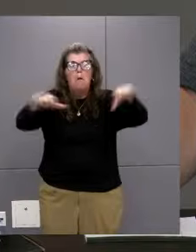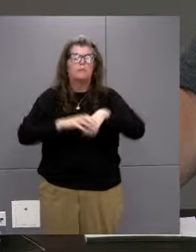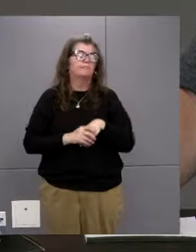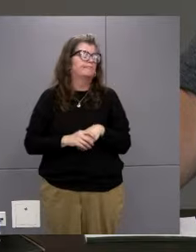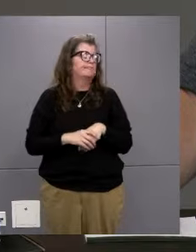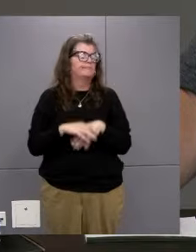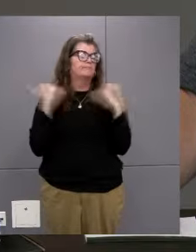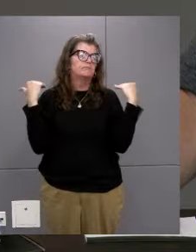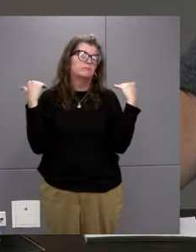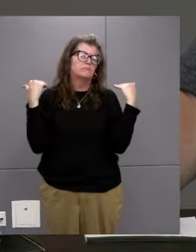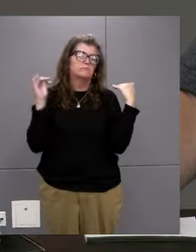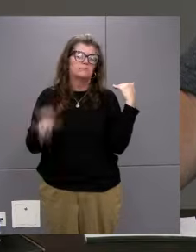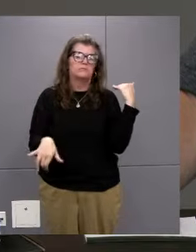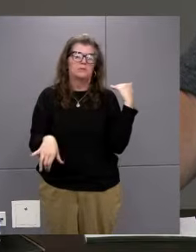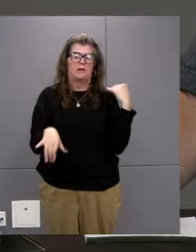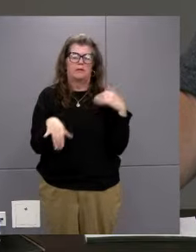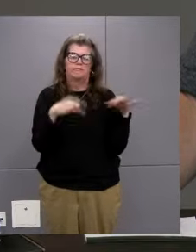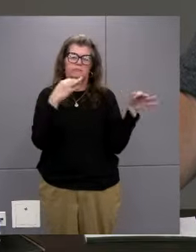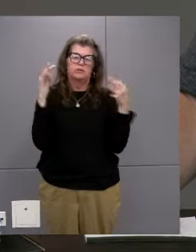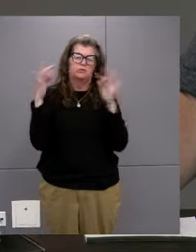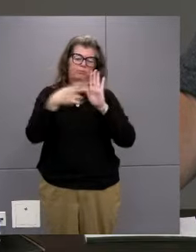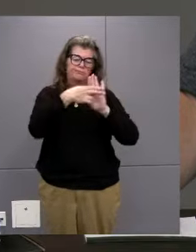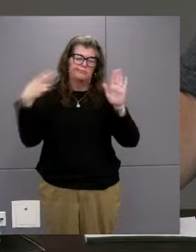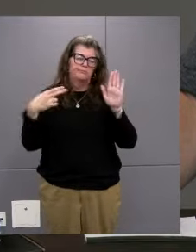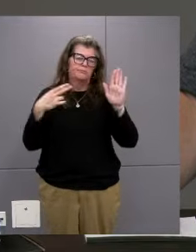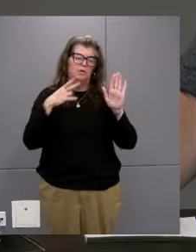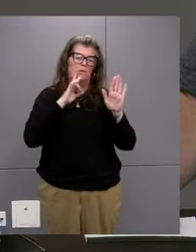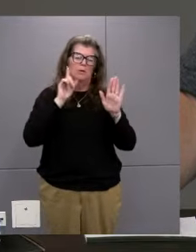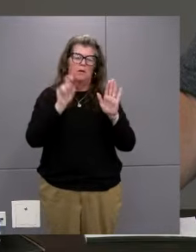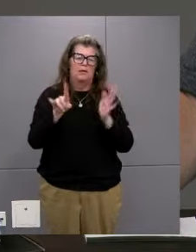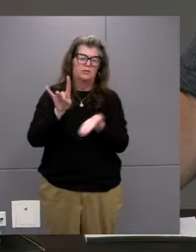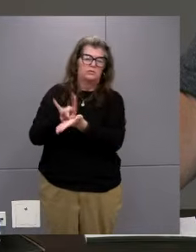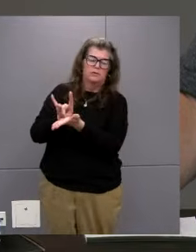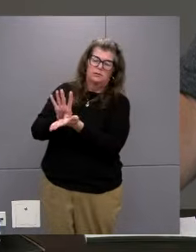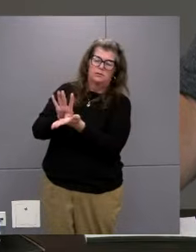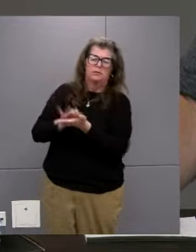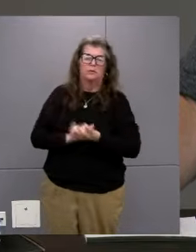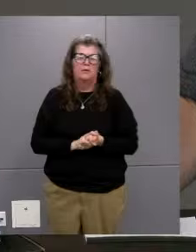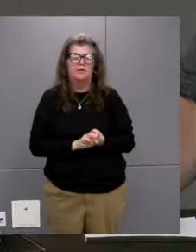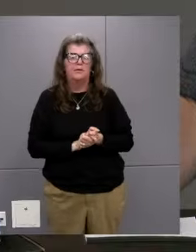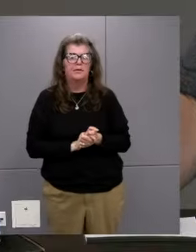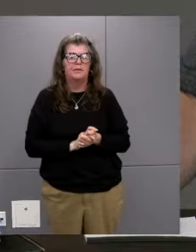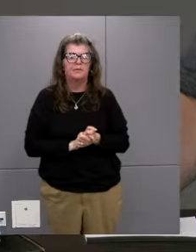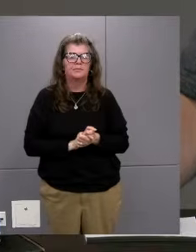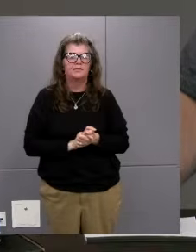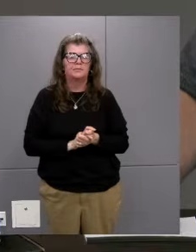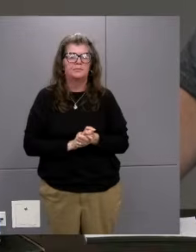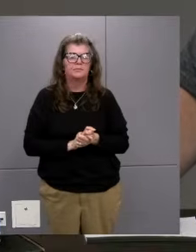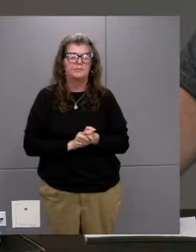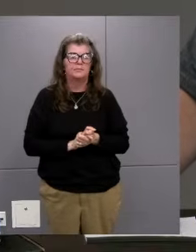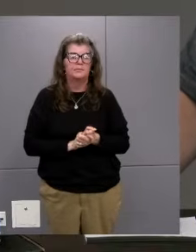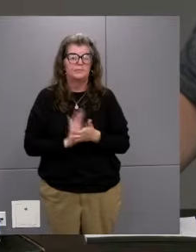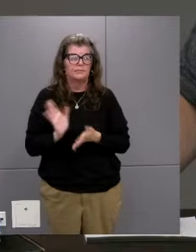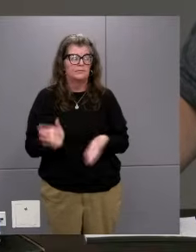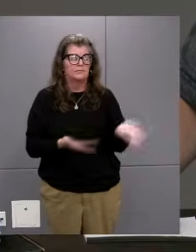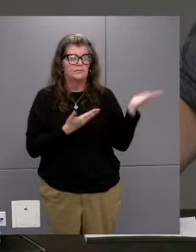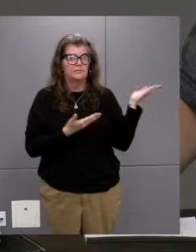of conduct to be disruptive and will ask that you leave or be removed. Jordan?